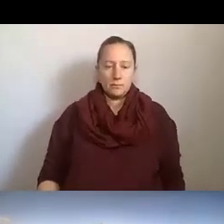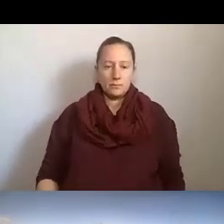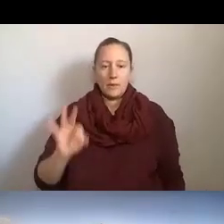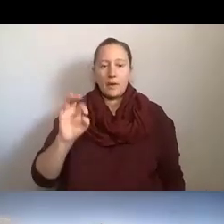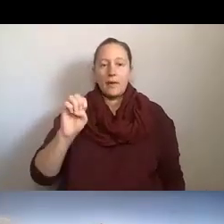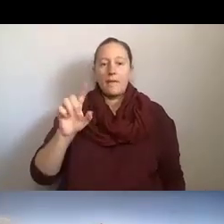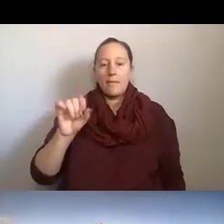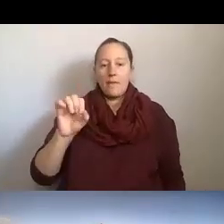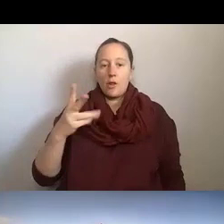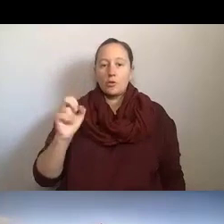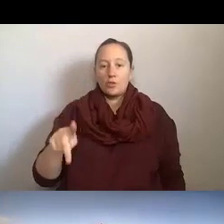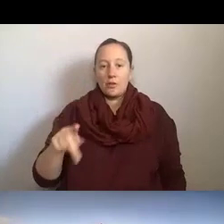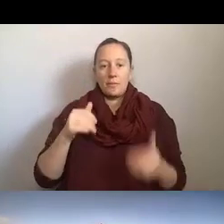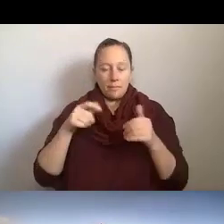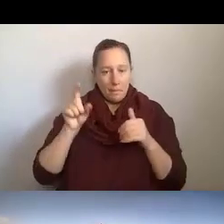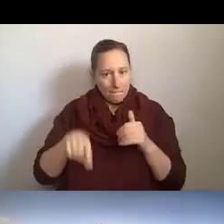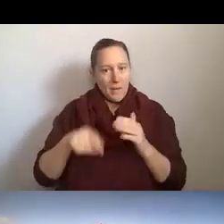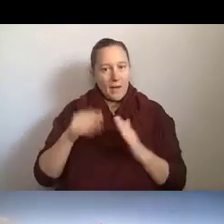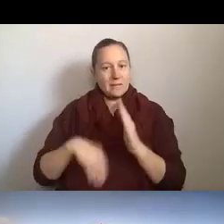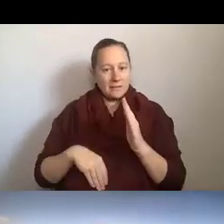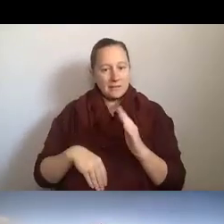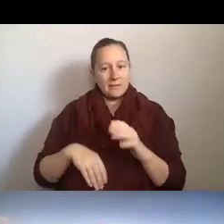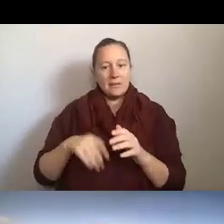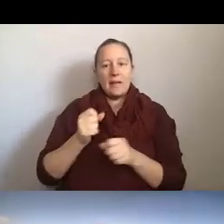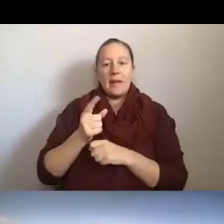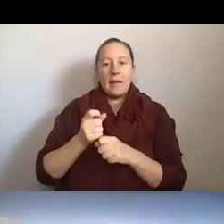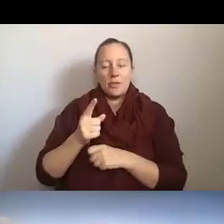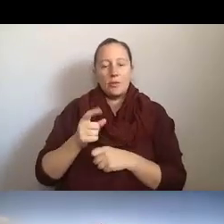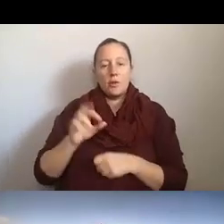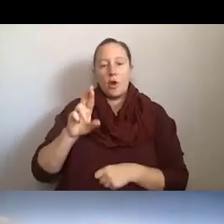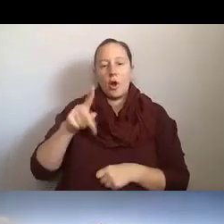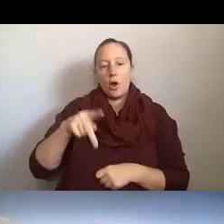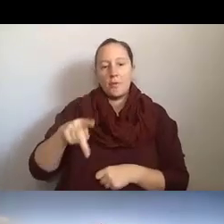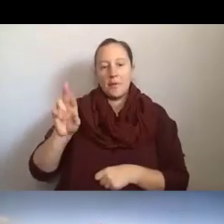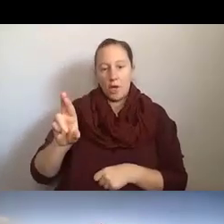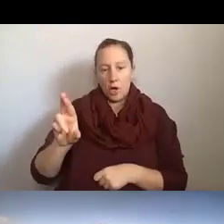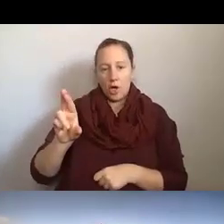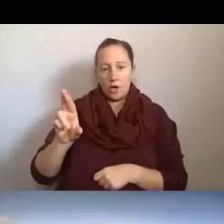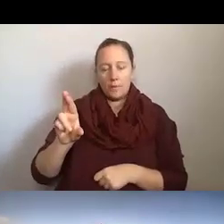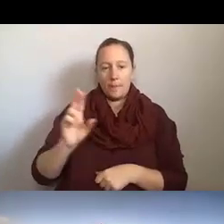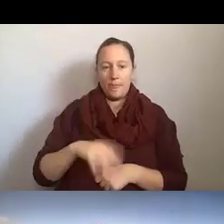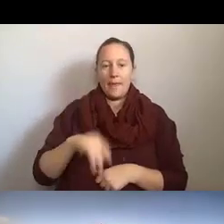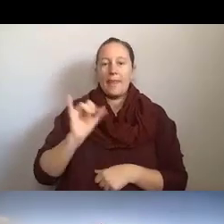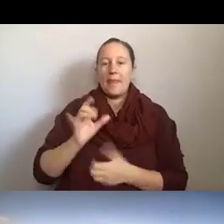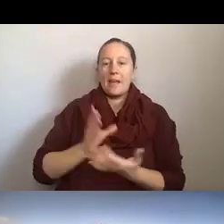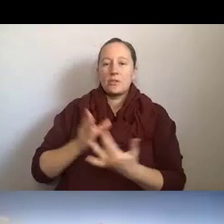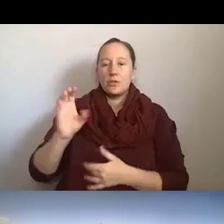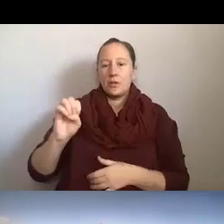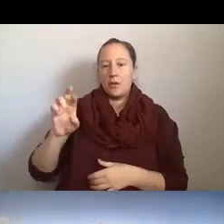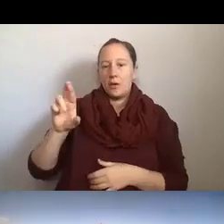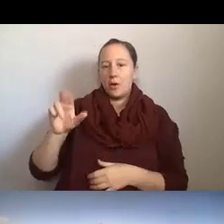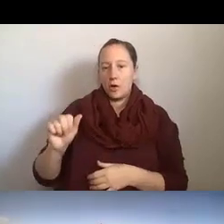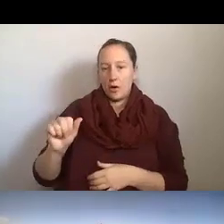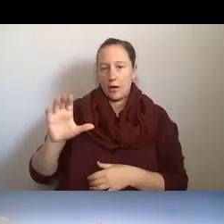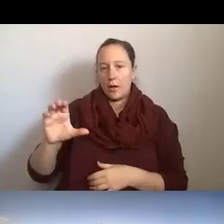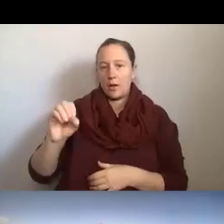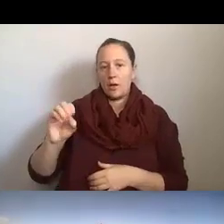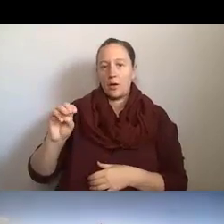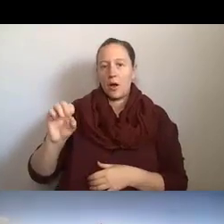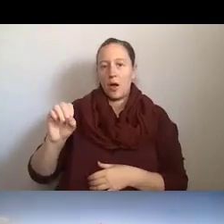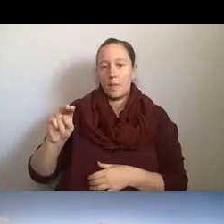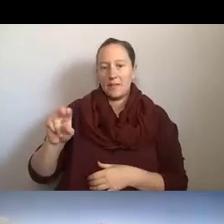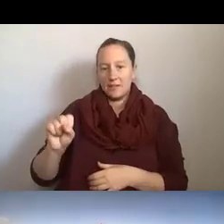similar. And NIH considers a part-time basis 25% of your full-time, or about 10 hours a